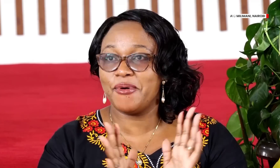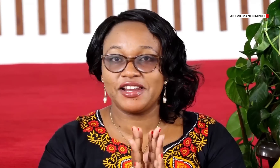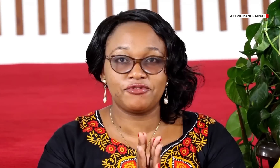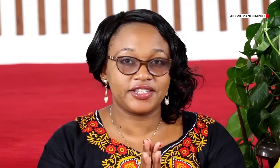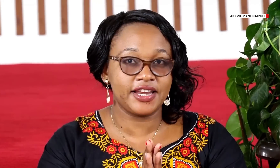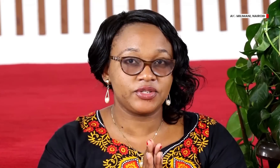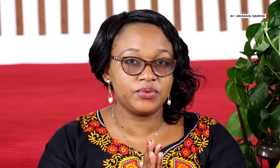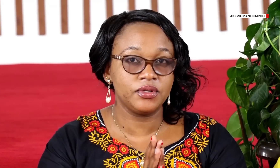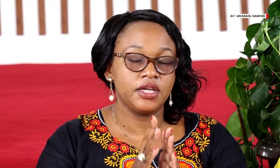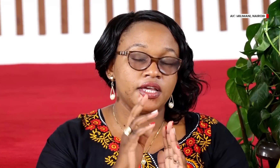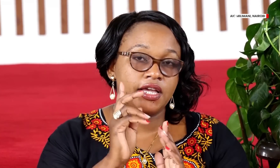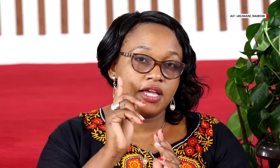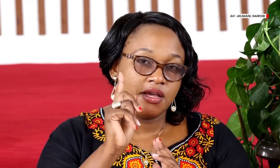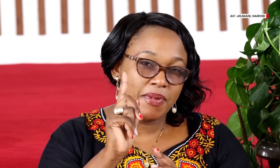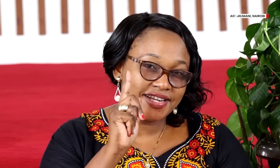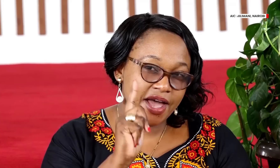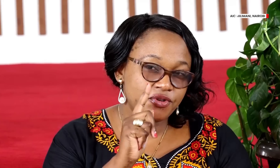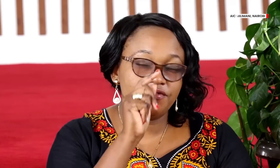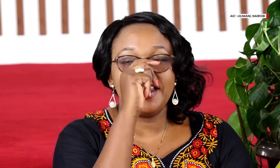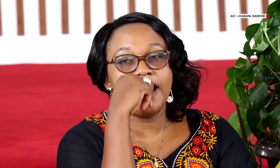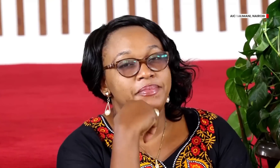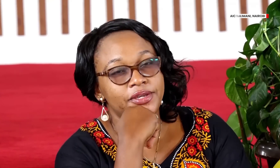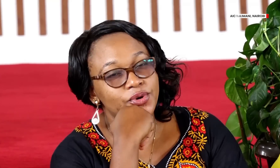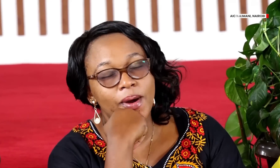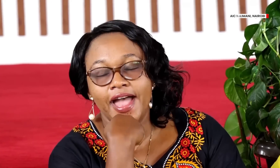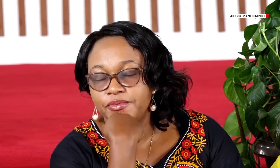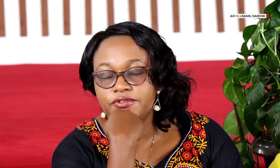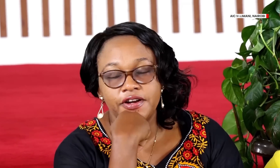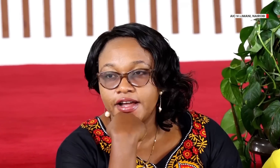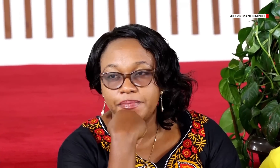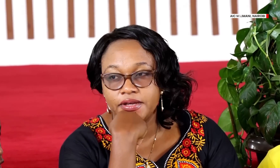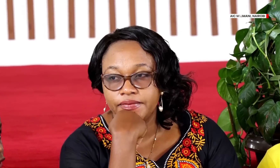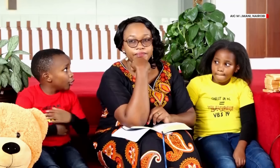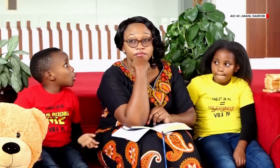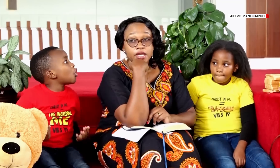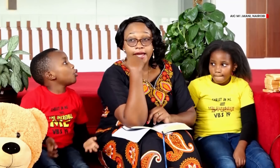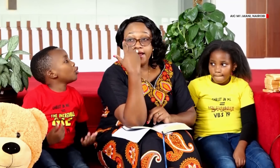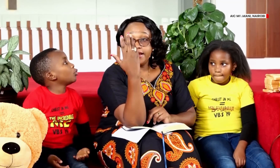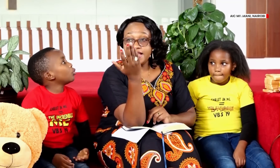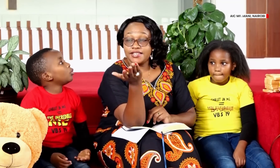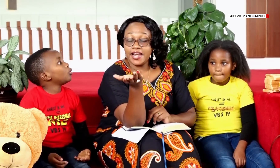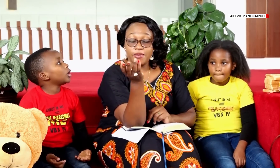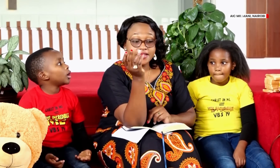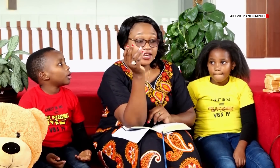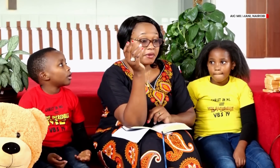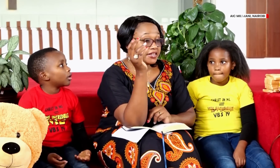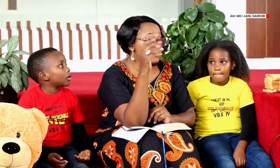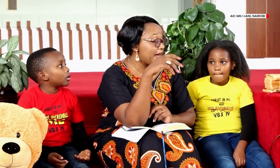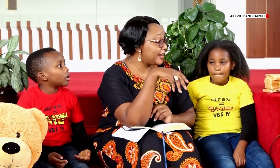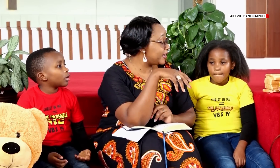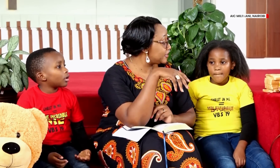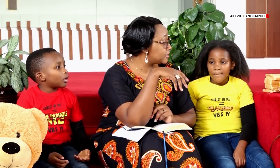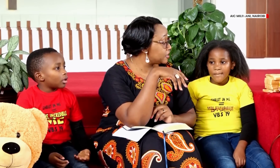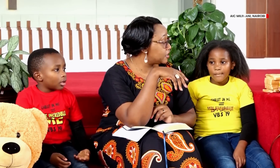been a wonderful Sunday school. Yep. But I am not very happy. You know why I am not very happy? No. Next Sunday we are